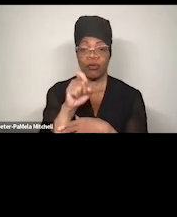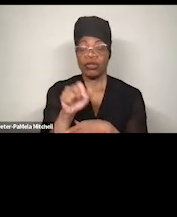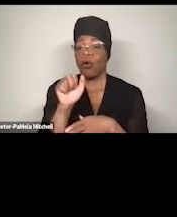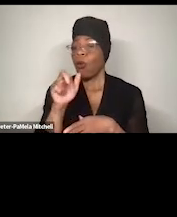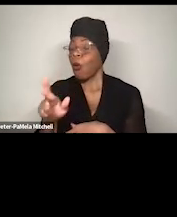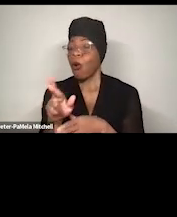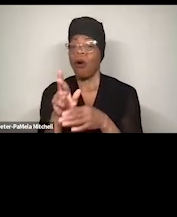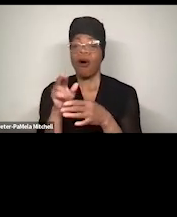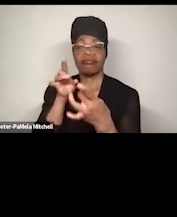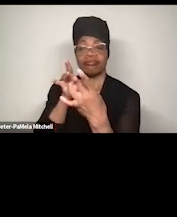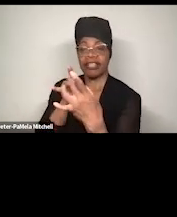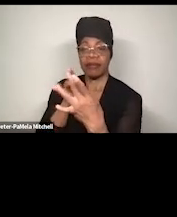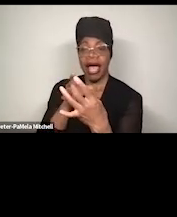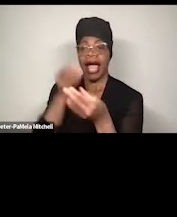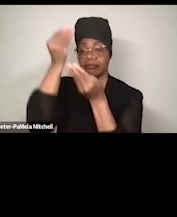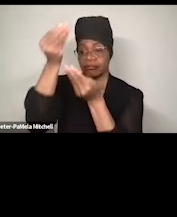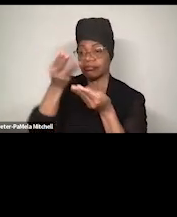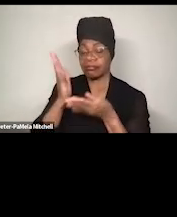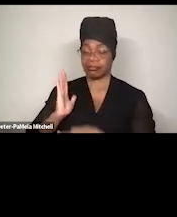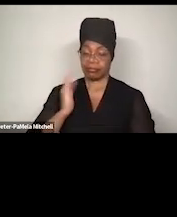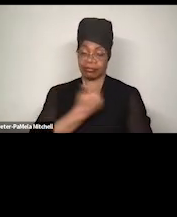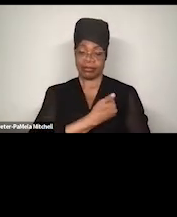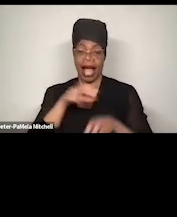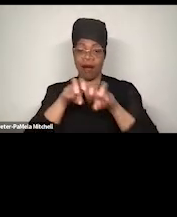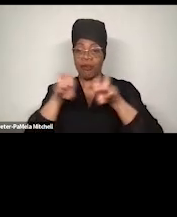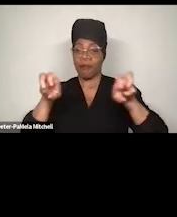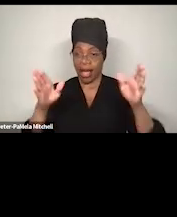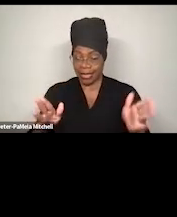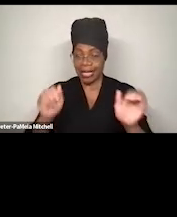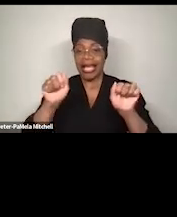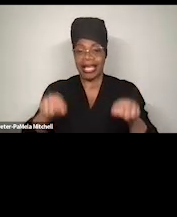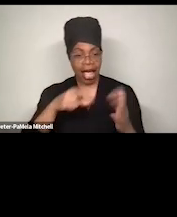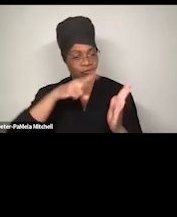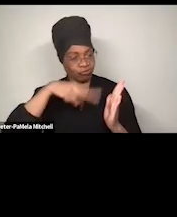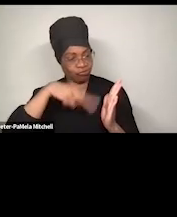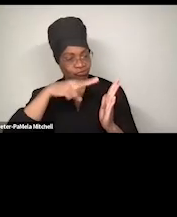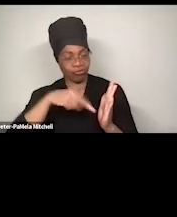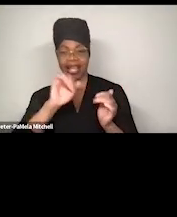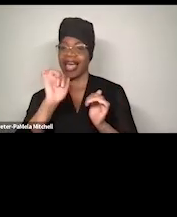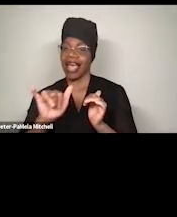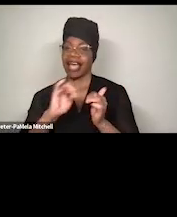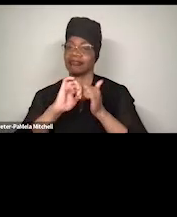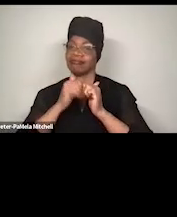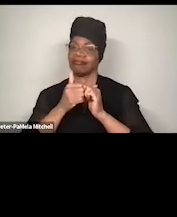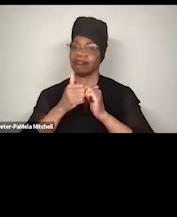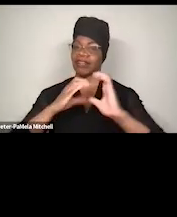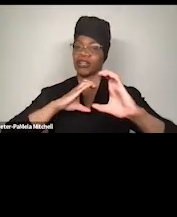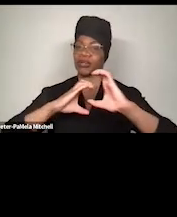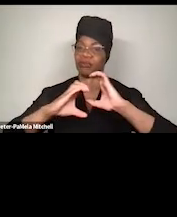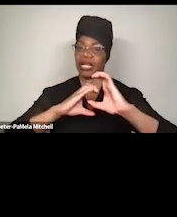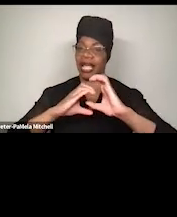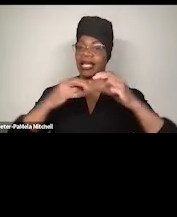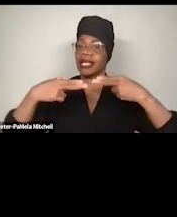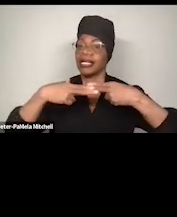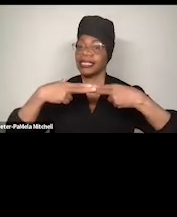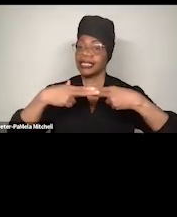us know. Our panelists can see that, and that's your way to communicate with them. The slides are